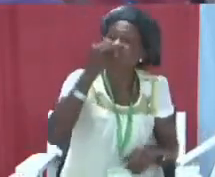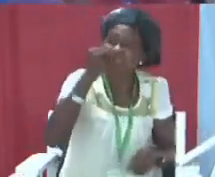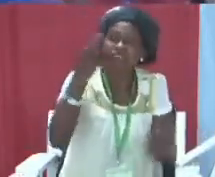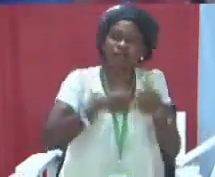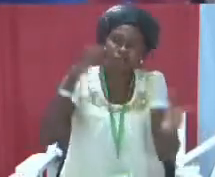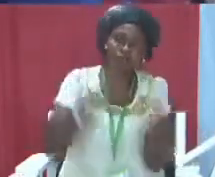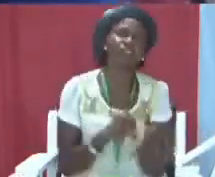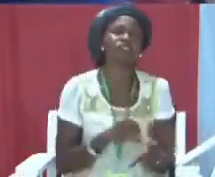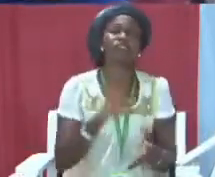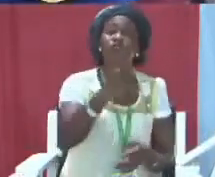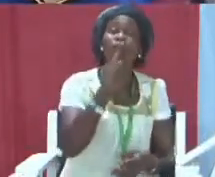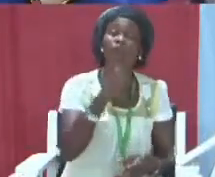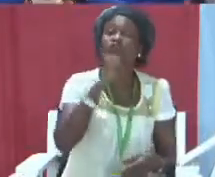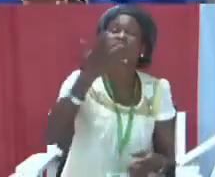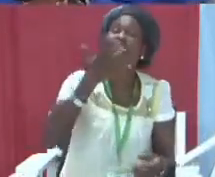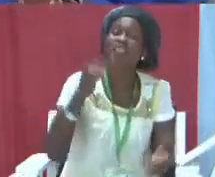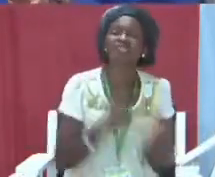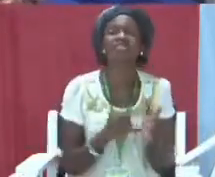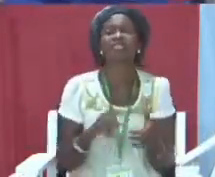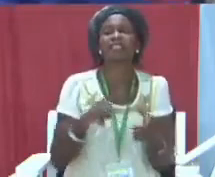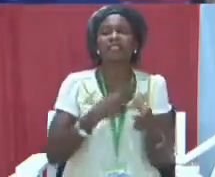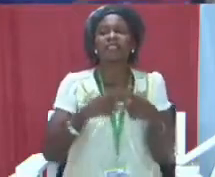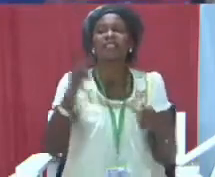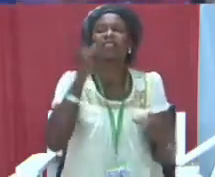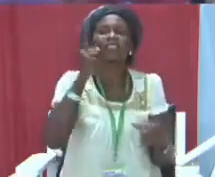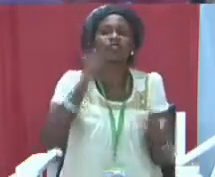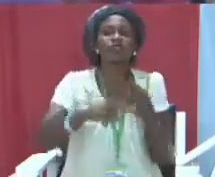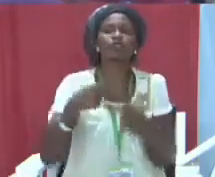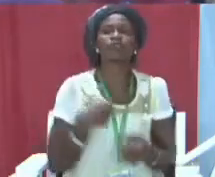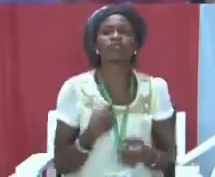it. Now listen to me.